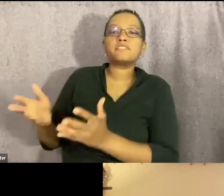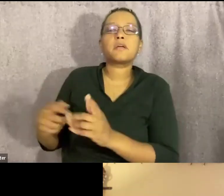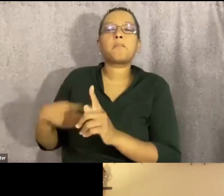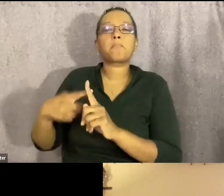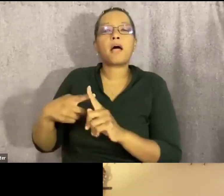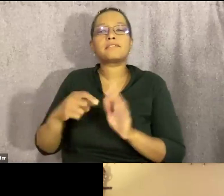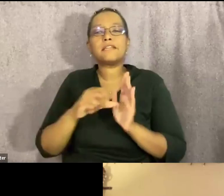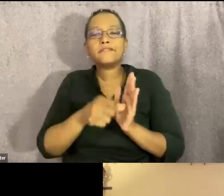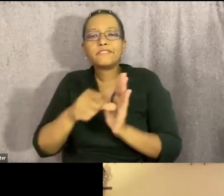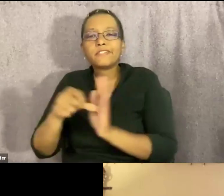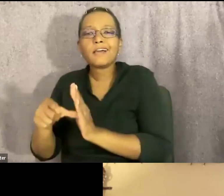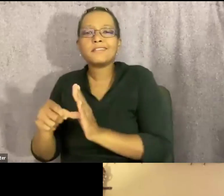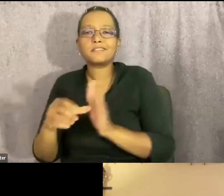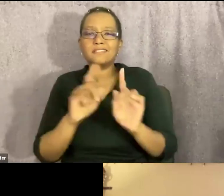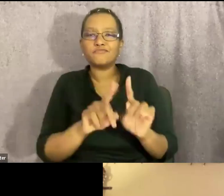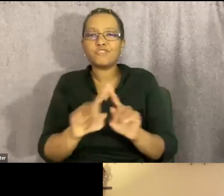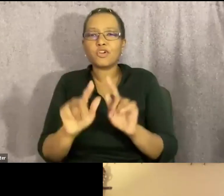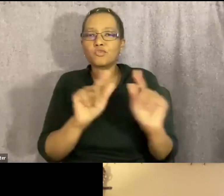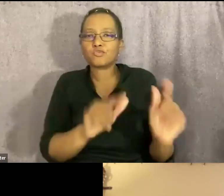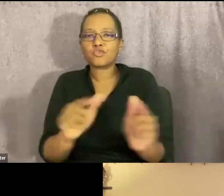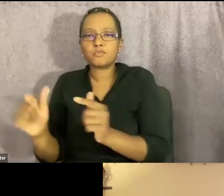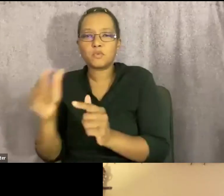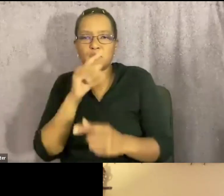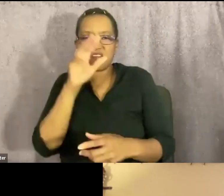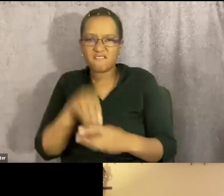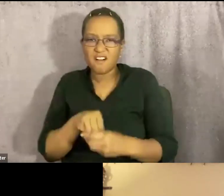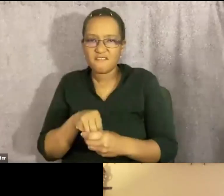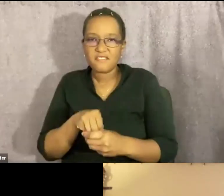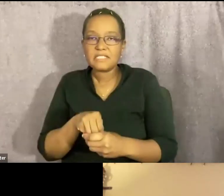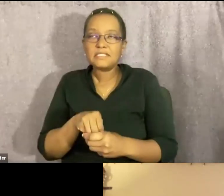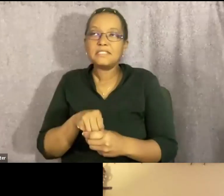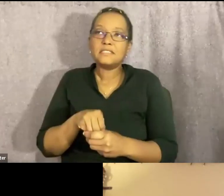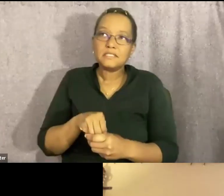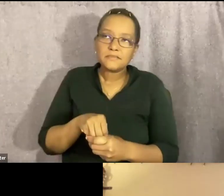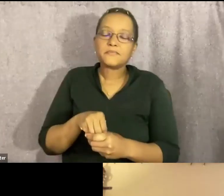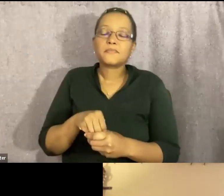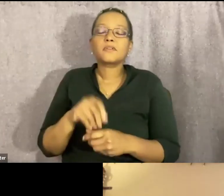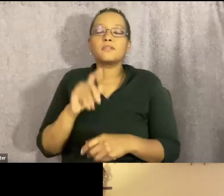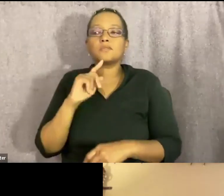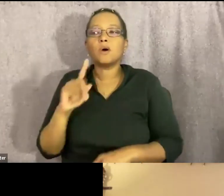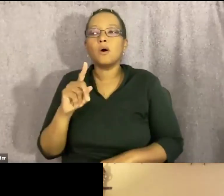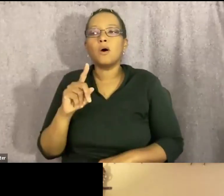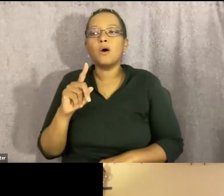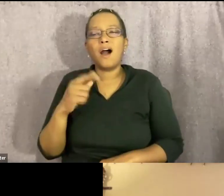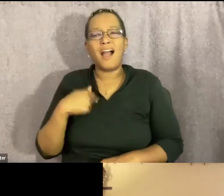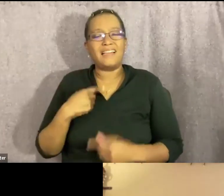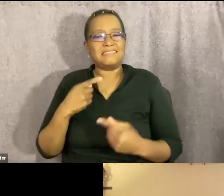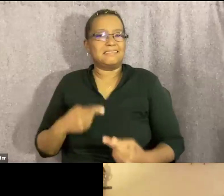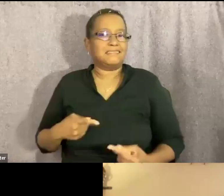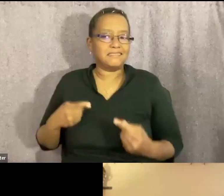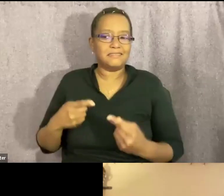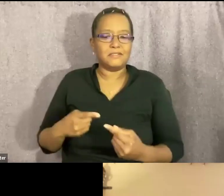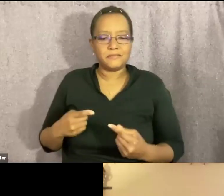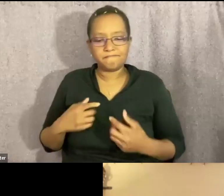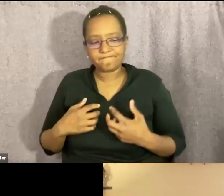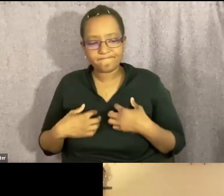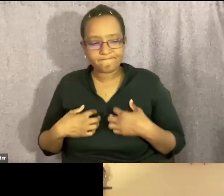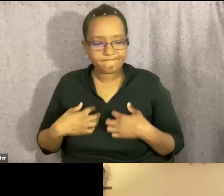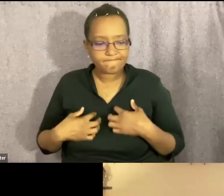a little about navigating that balance of when to own your story and when to zoom out to the bigger picture?